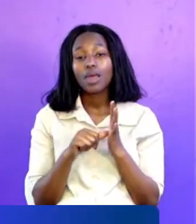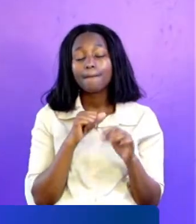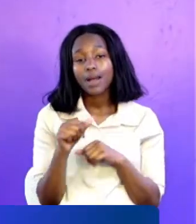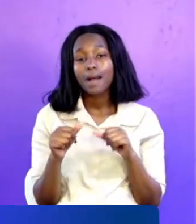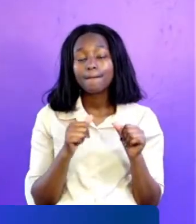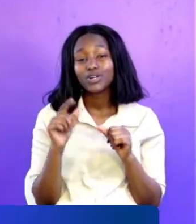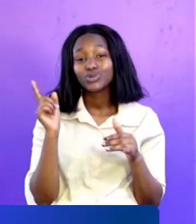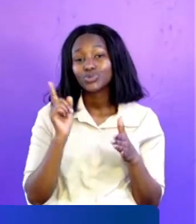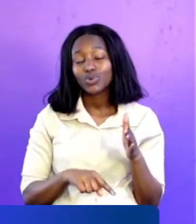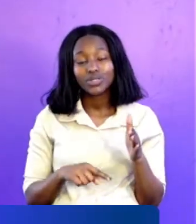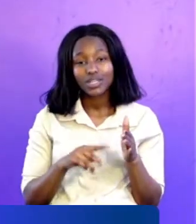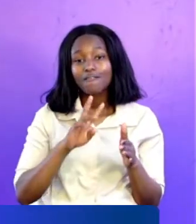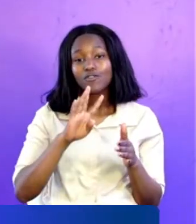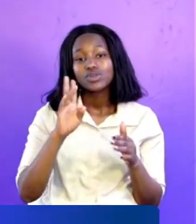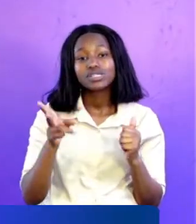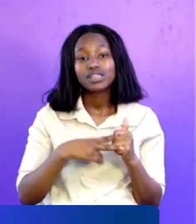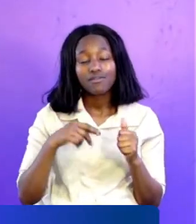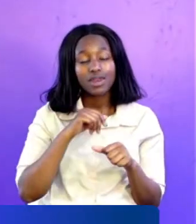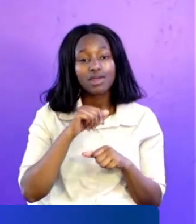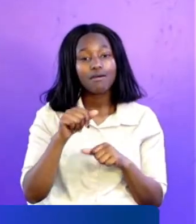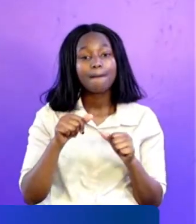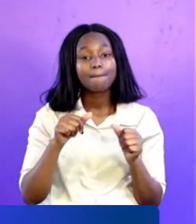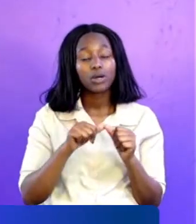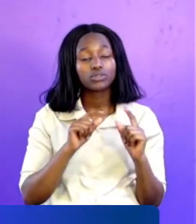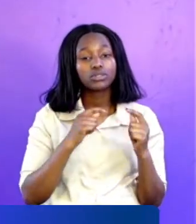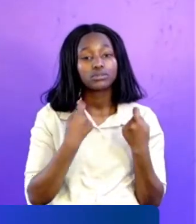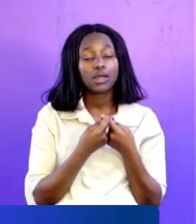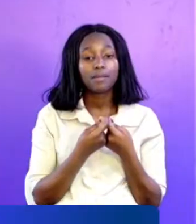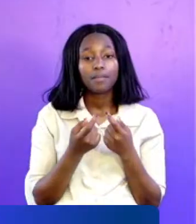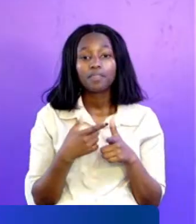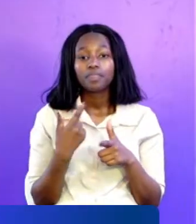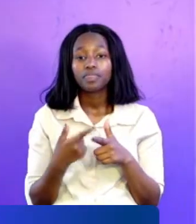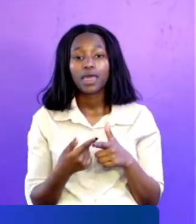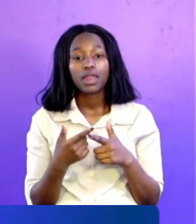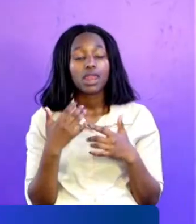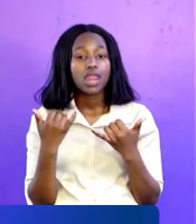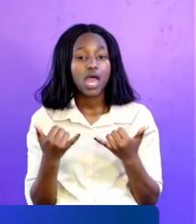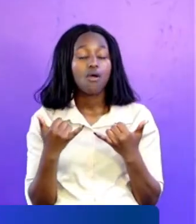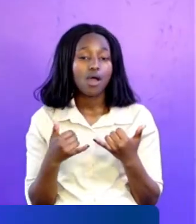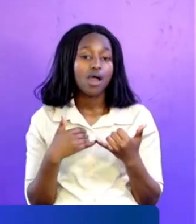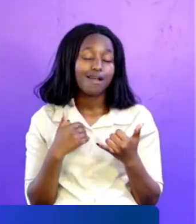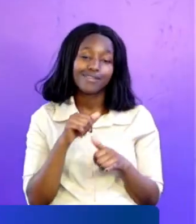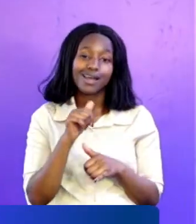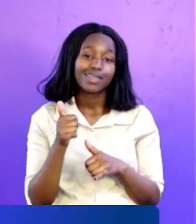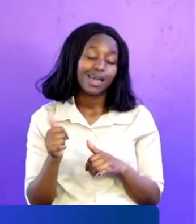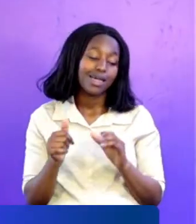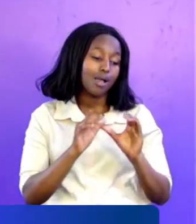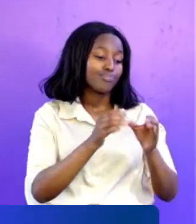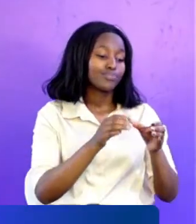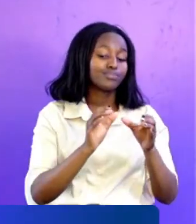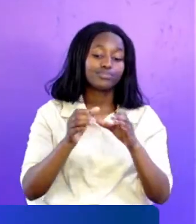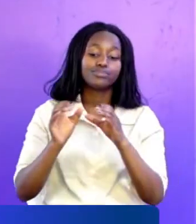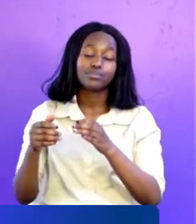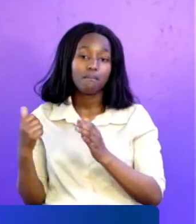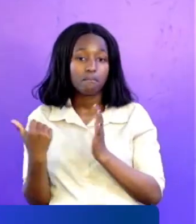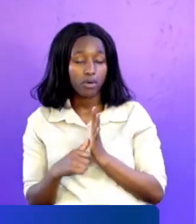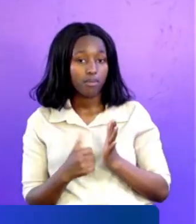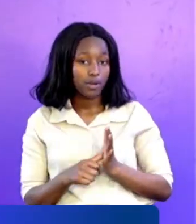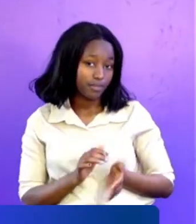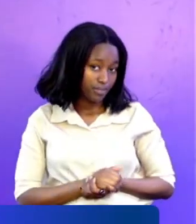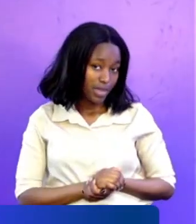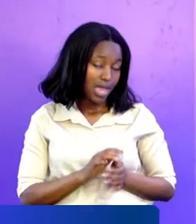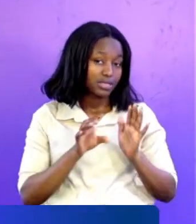them to 47 according to tribes, they now have another thing called clantism. Like if you go to my county,